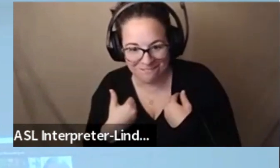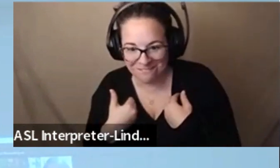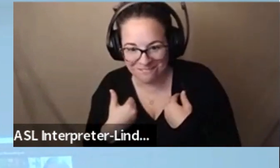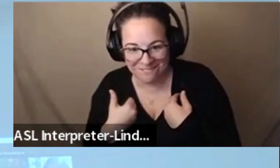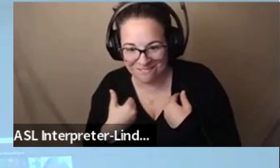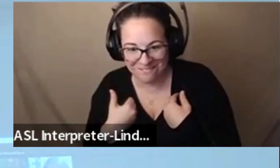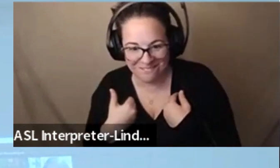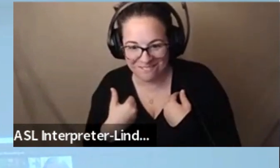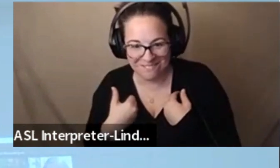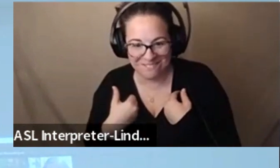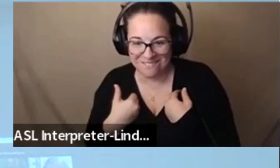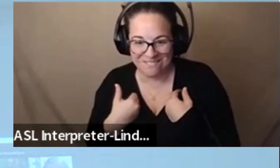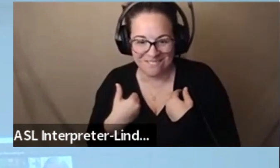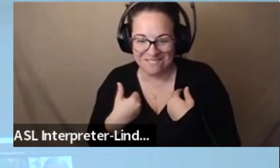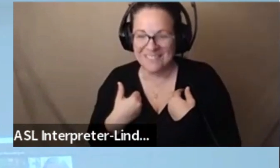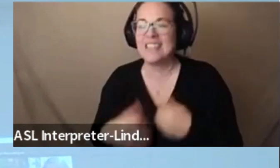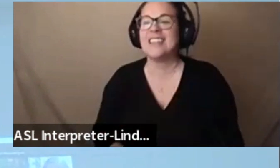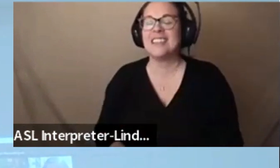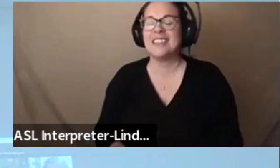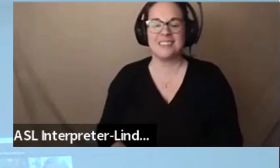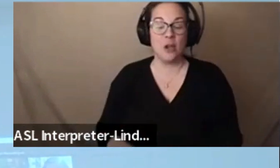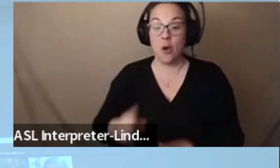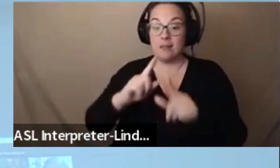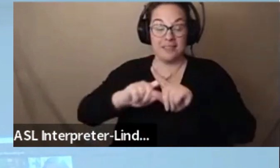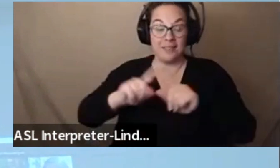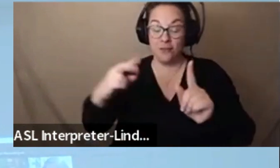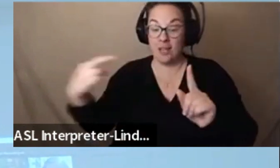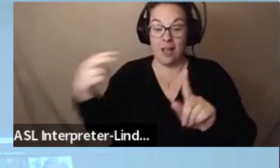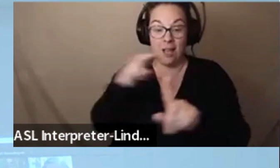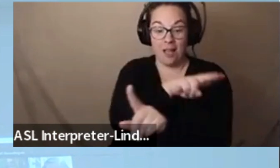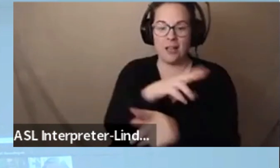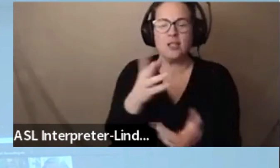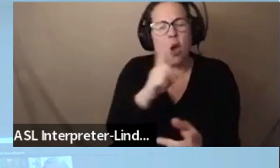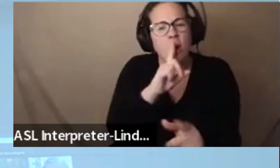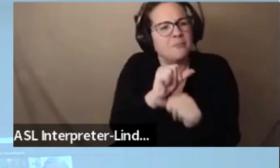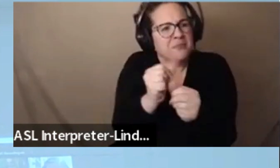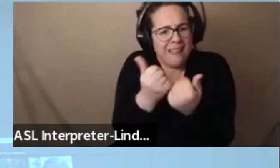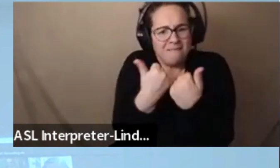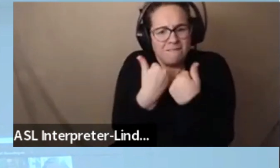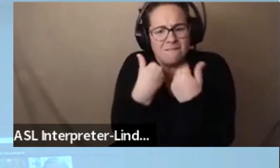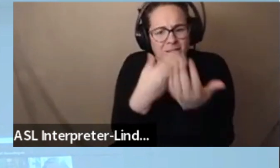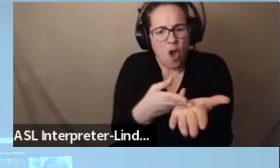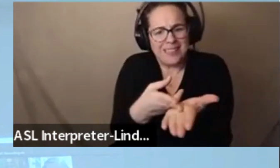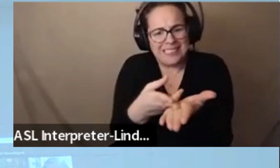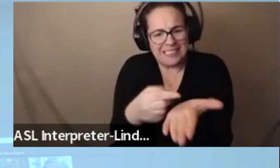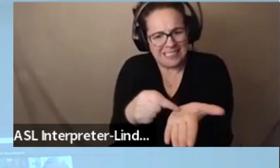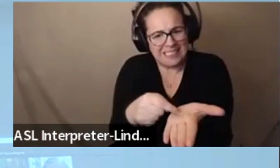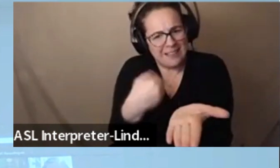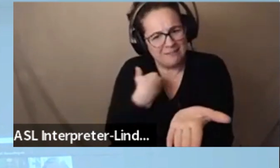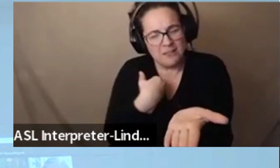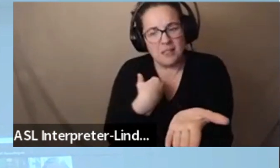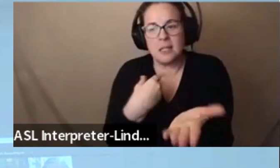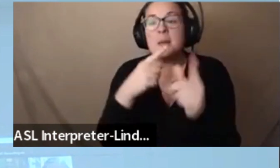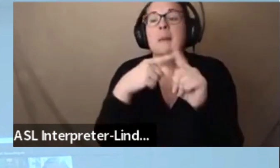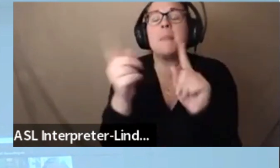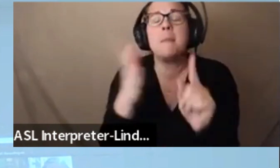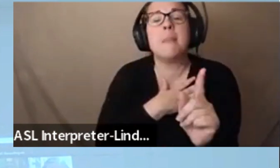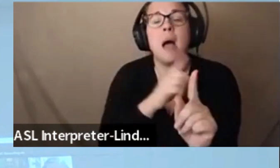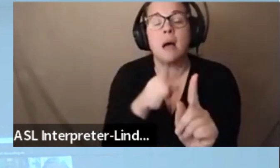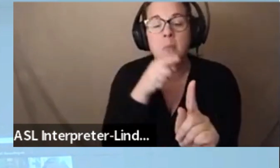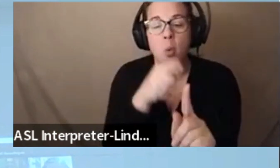Google, and so the authenticity is there.